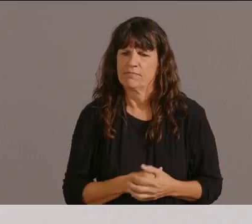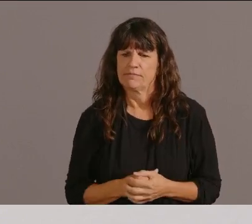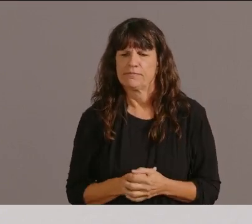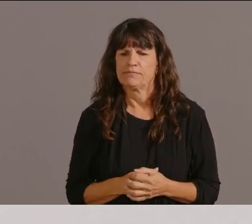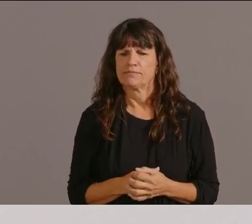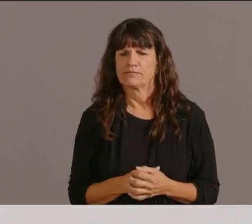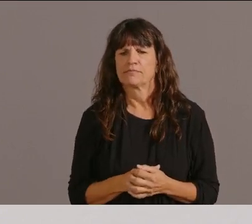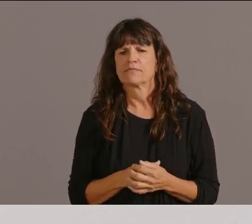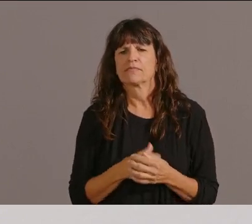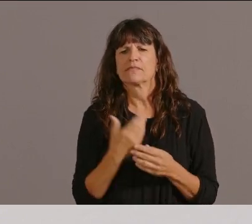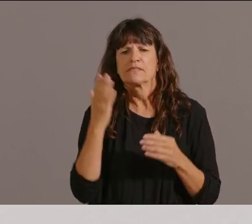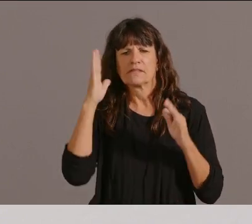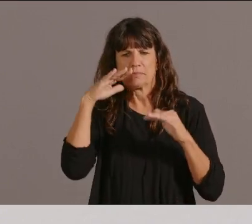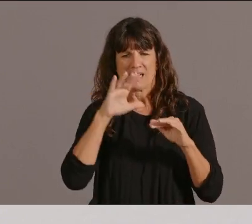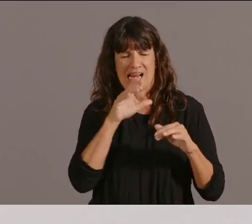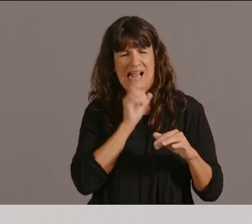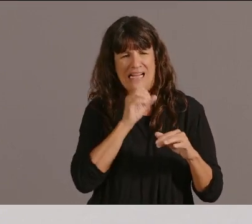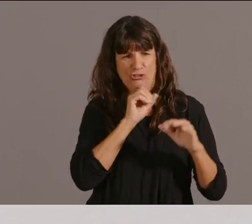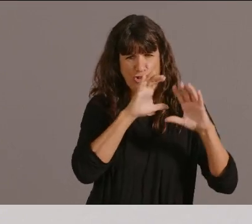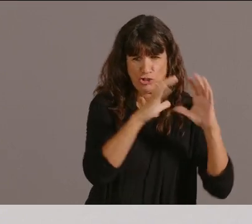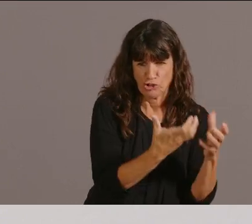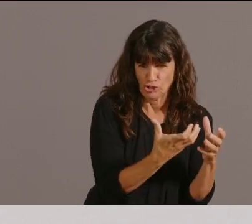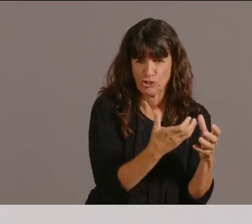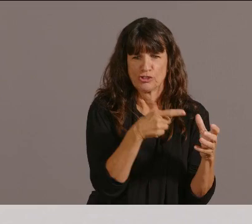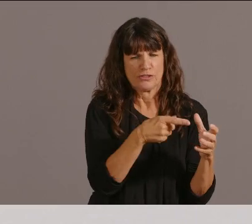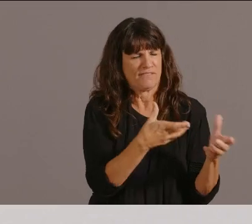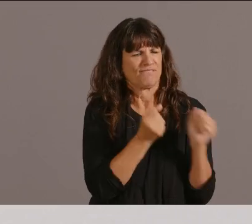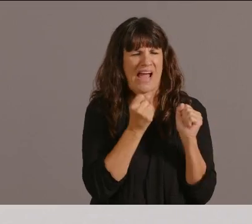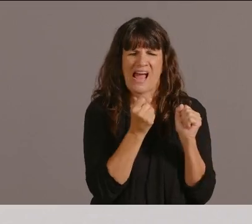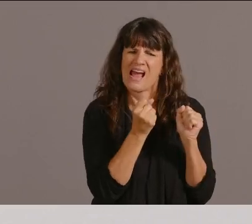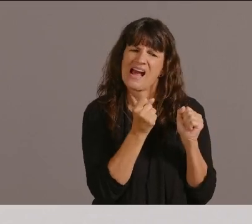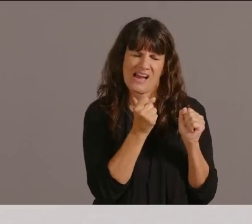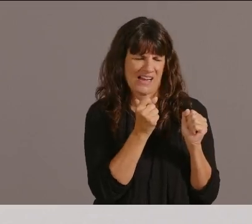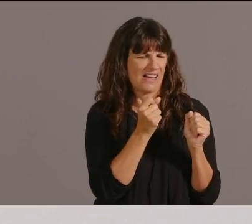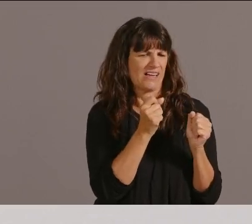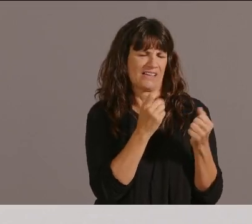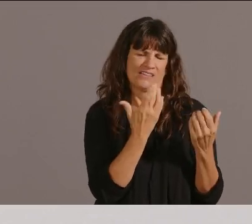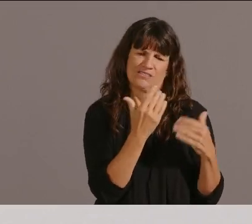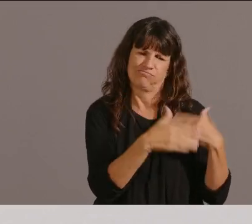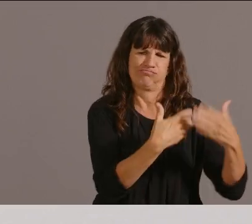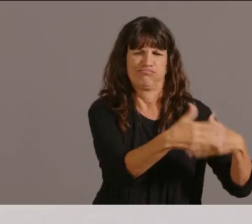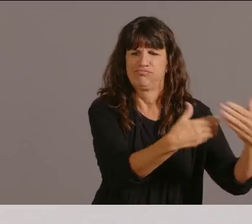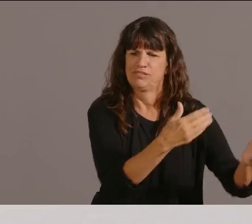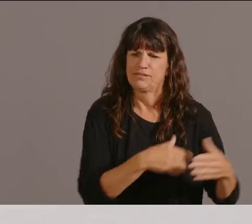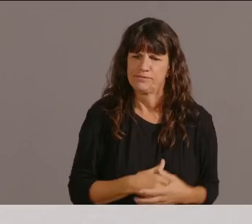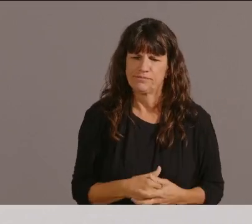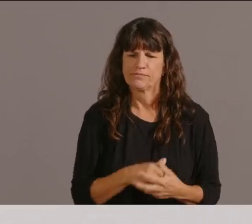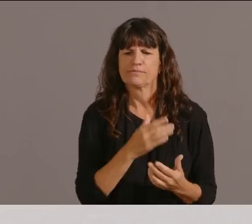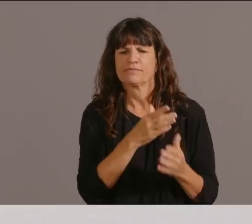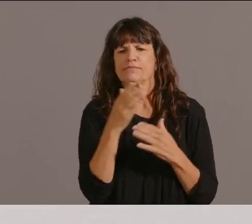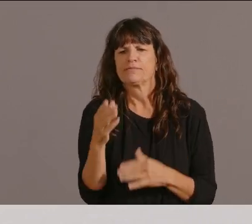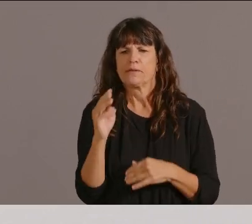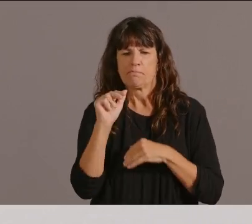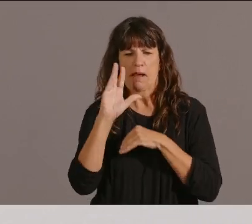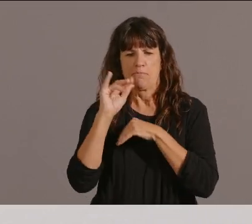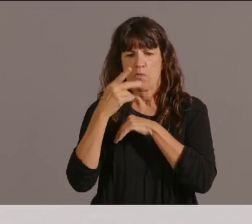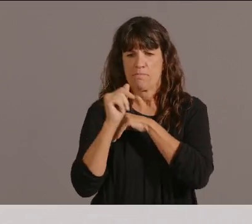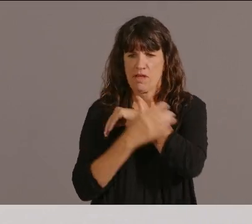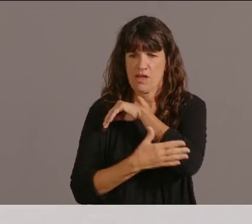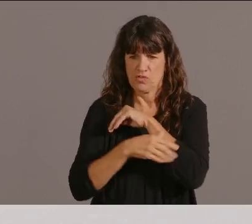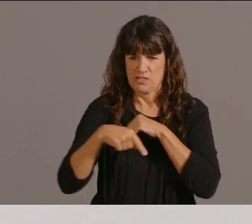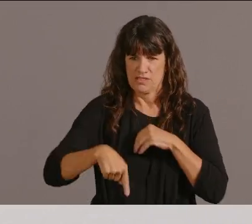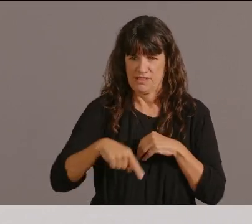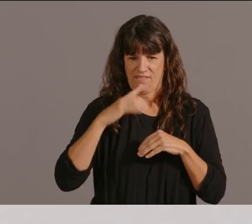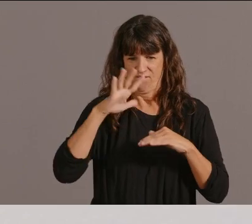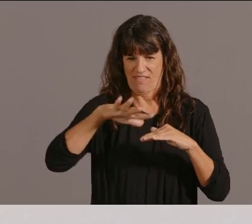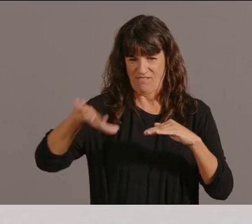groups earlier. We moved to our 55 years and above in Maricopa County on March 1st.